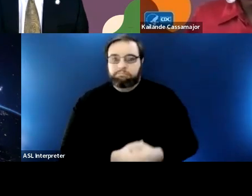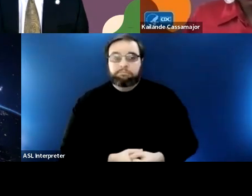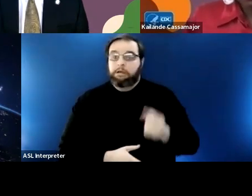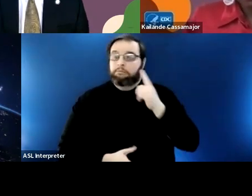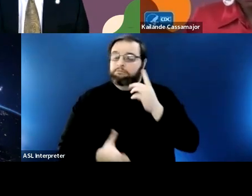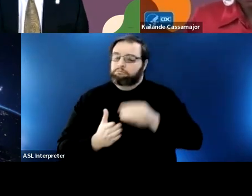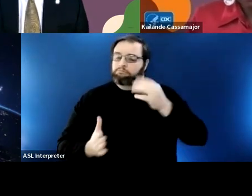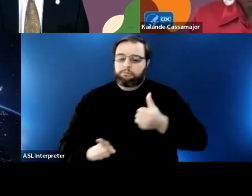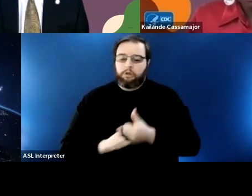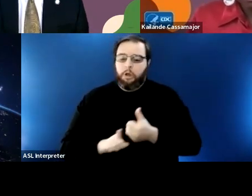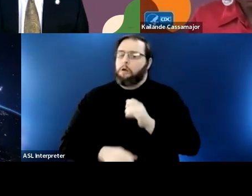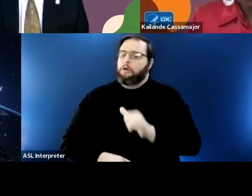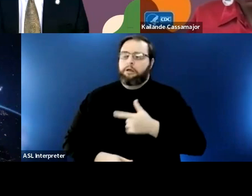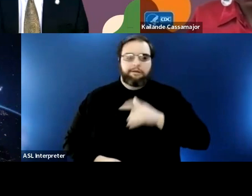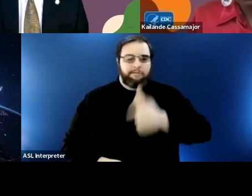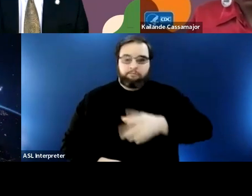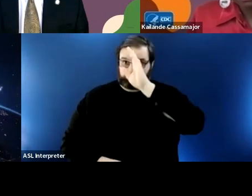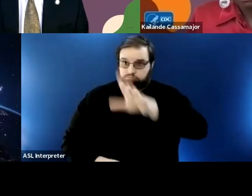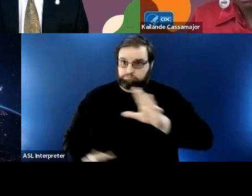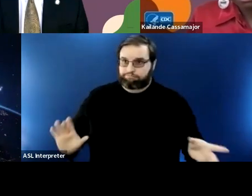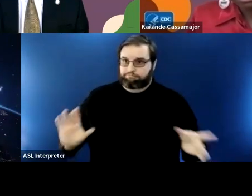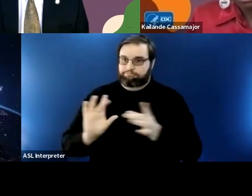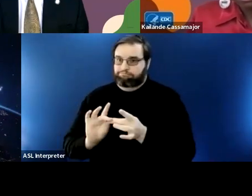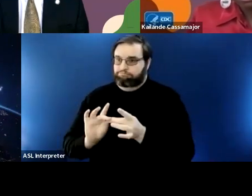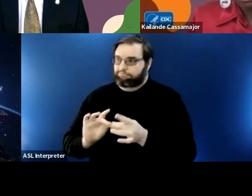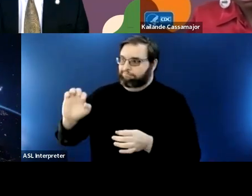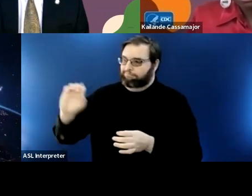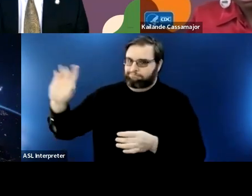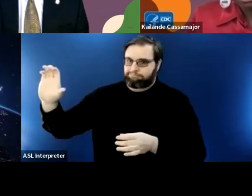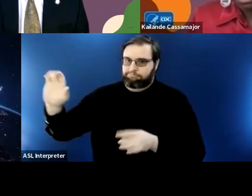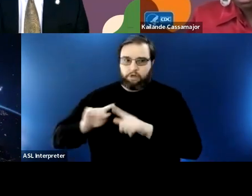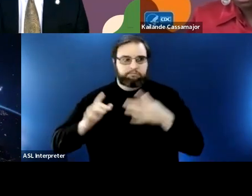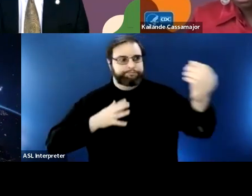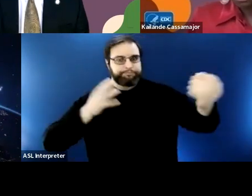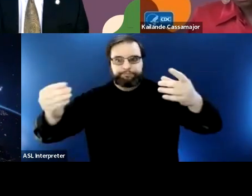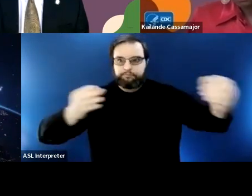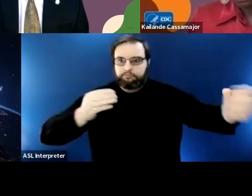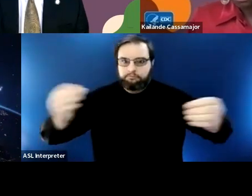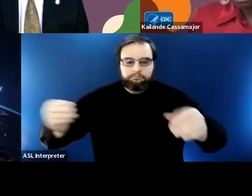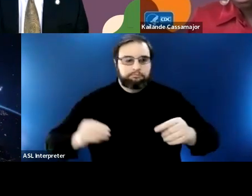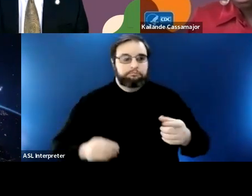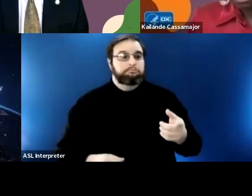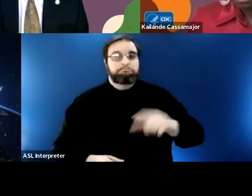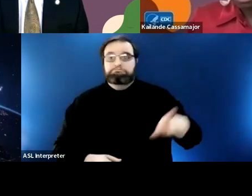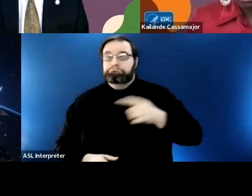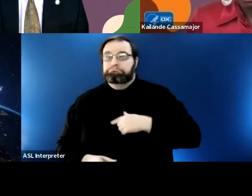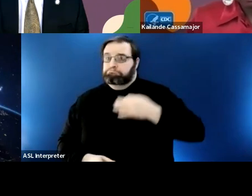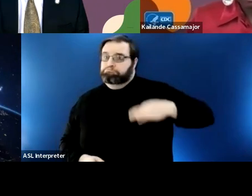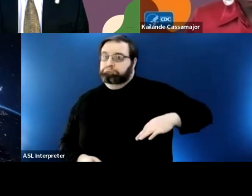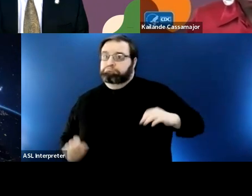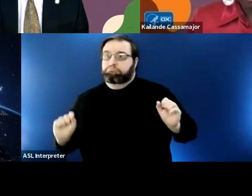may not be as directly in touch with, say, the CDC. Uh-huh. They could really benefit from that kind of